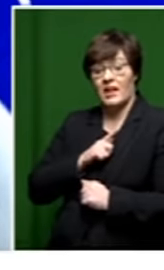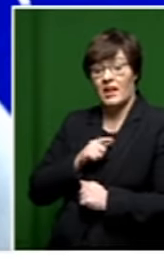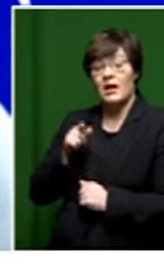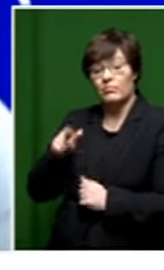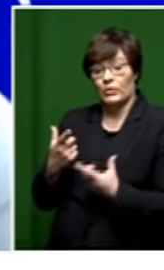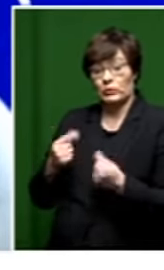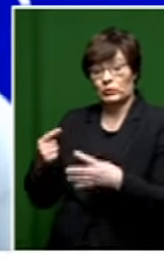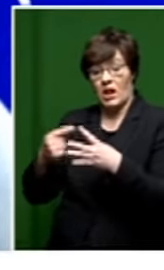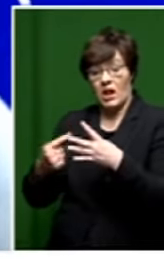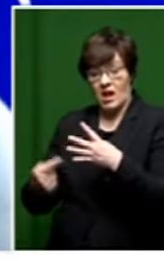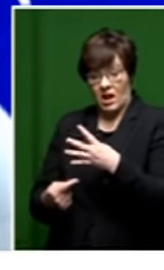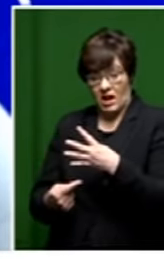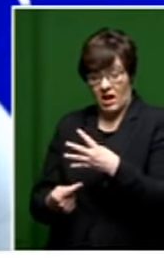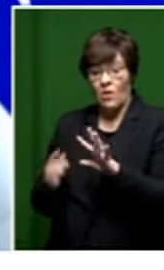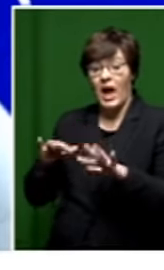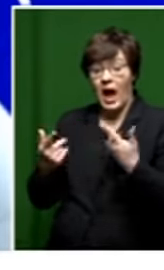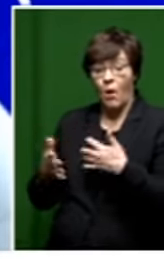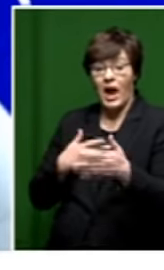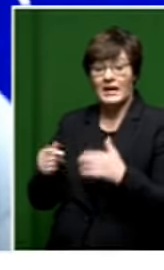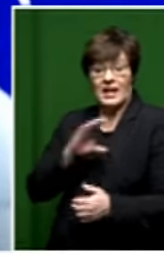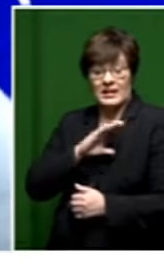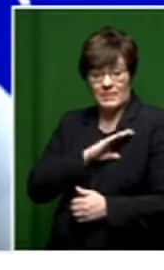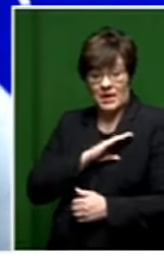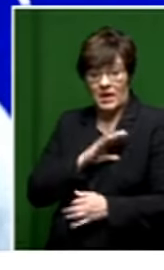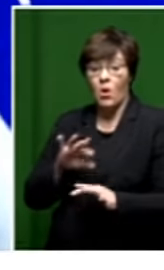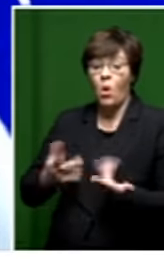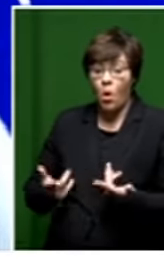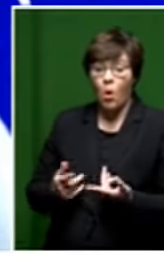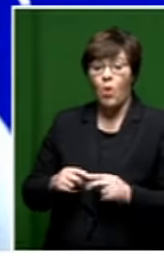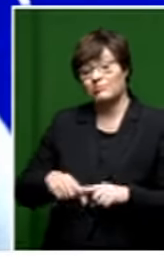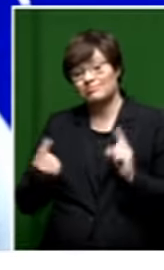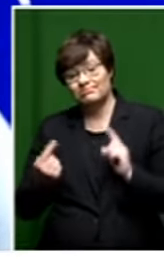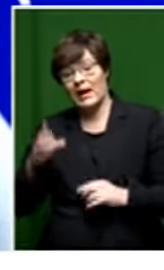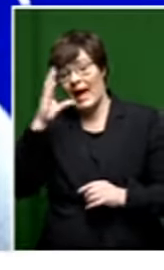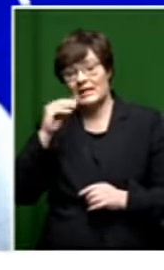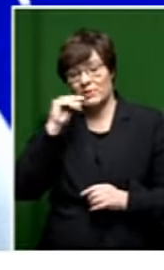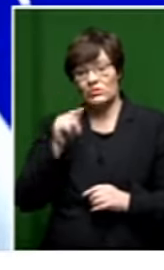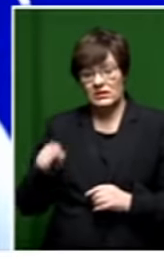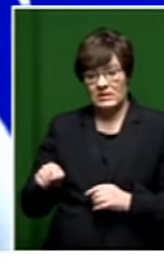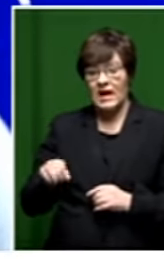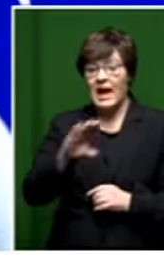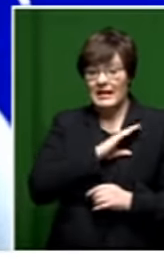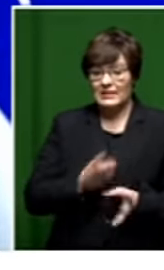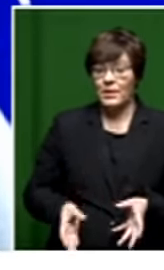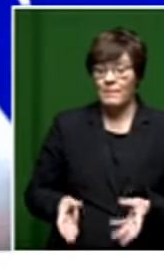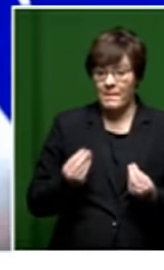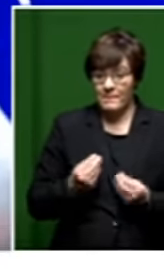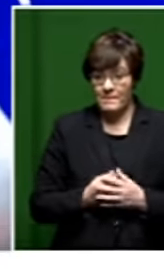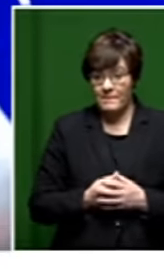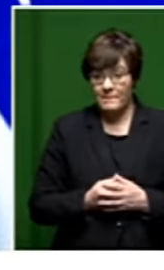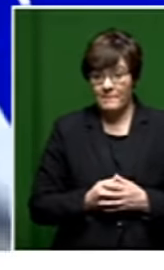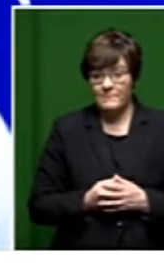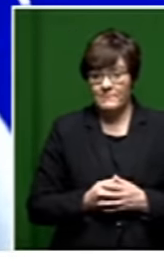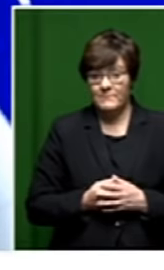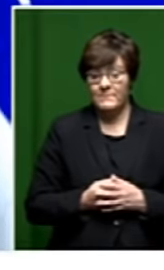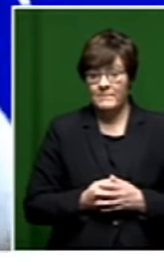is what they are doing, or this is how they are treating their customer, or this is the kind of experience that the customers are getting,